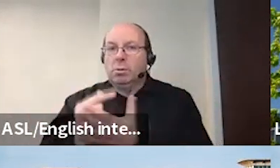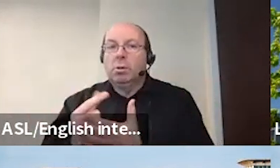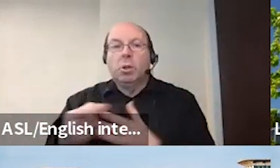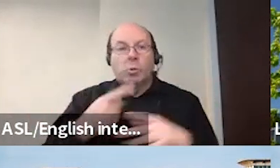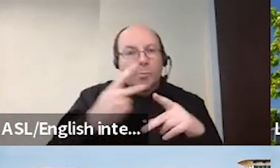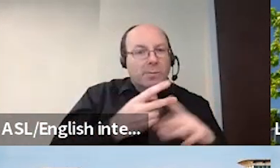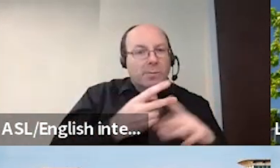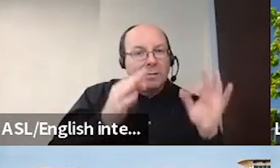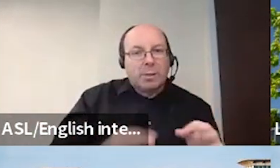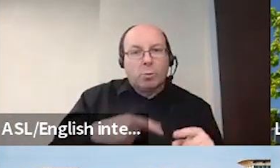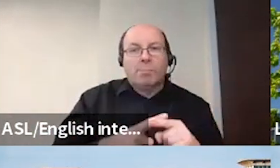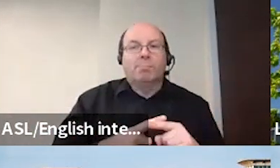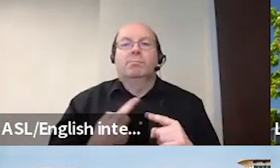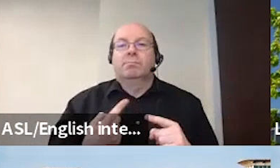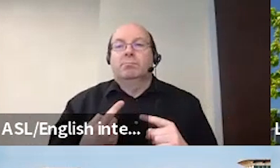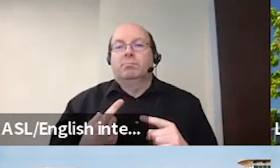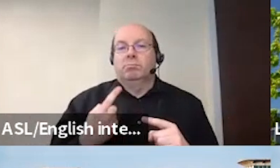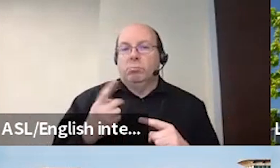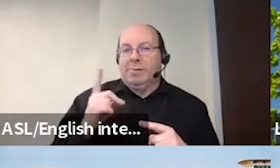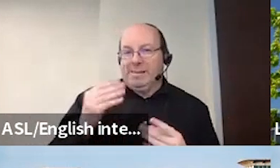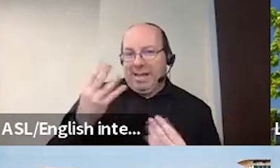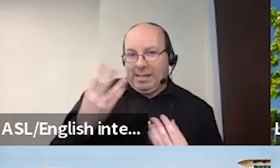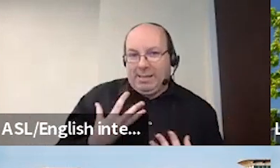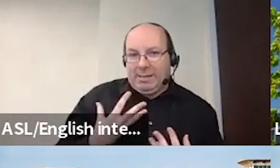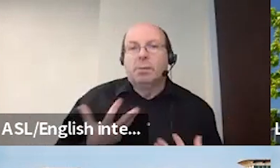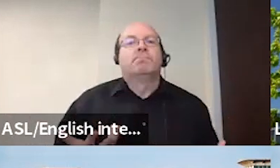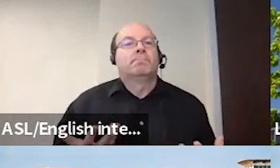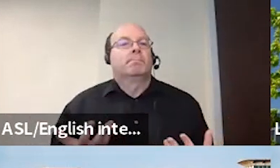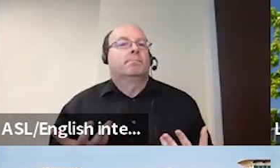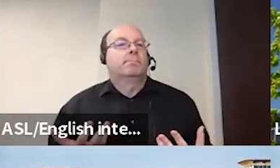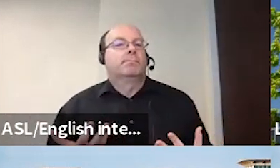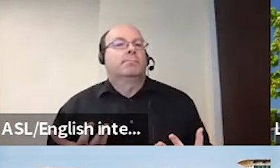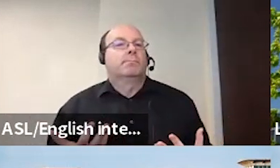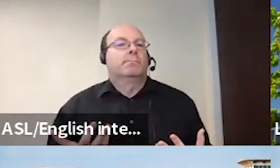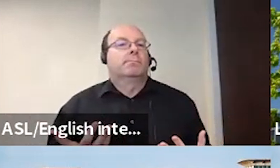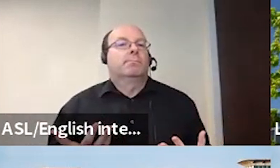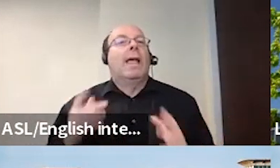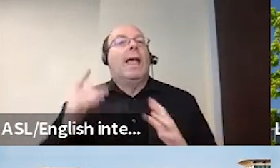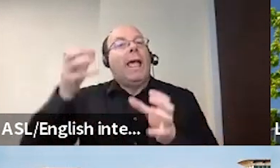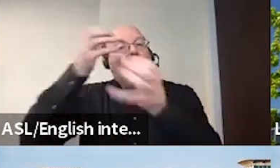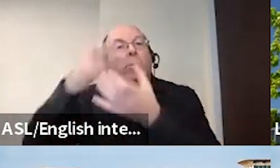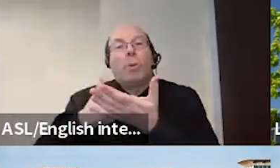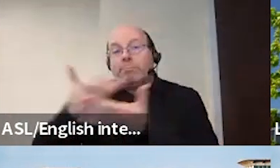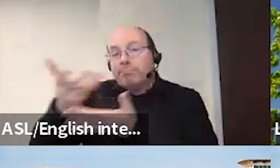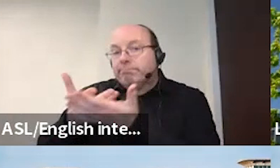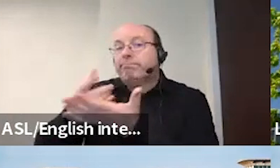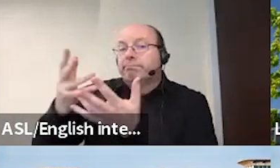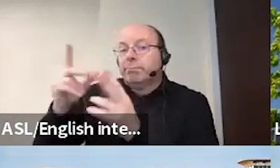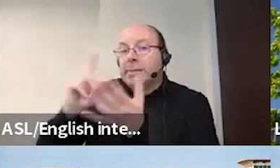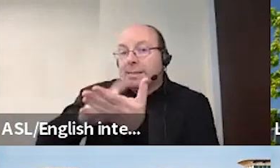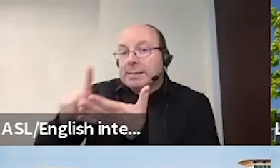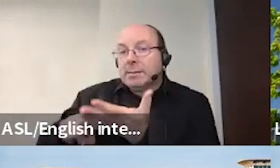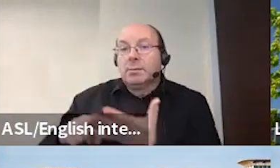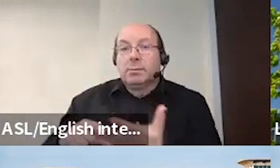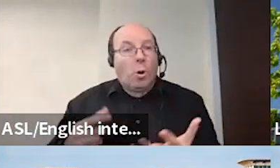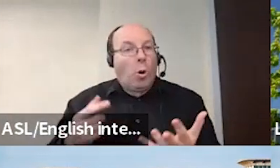As soon as we can. We continue to consult with our experts. And even though I would like to